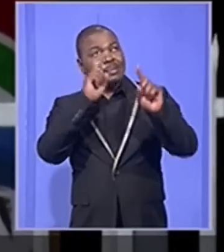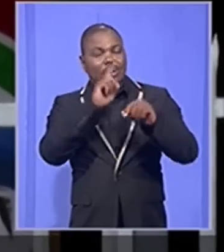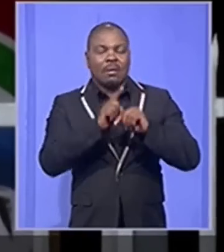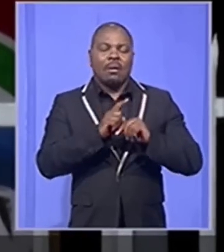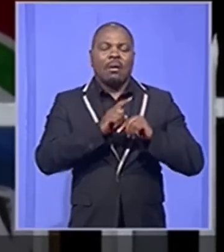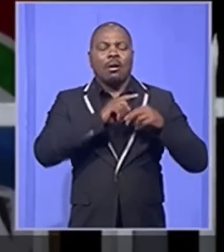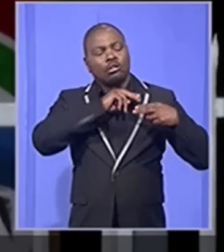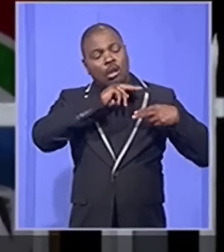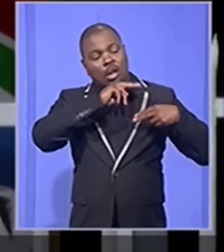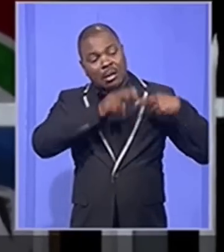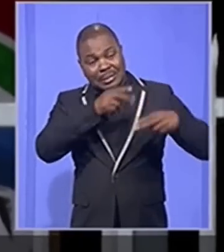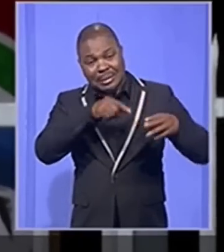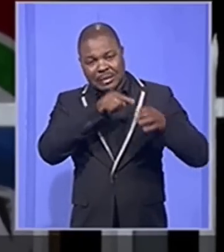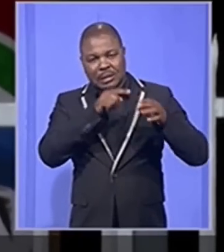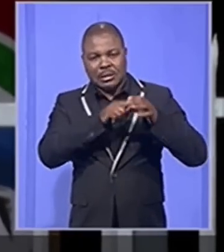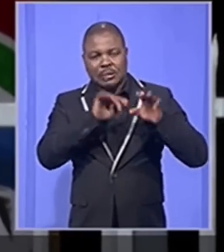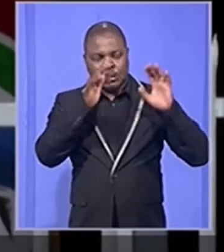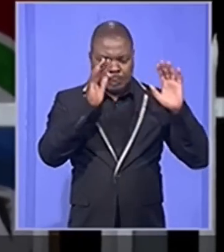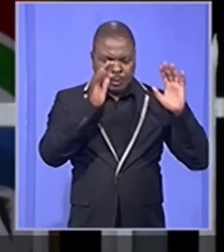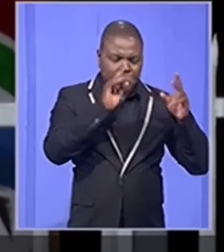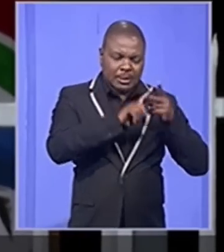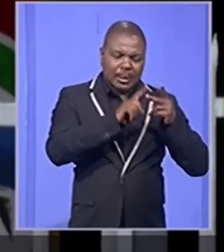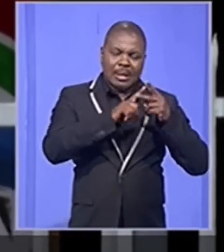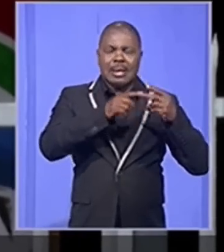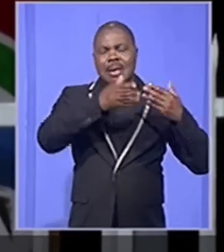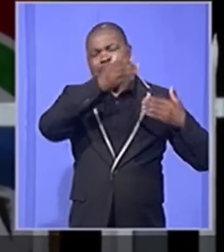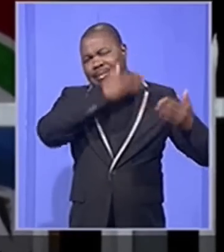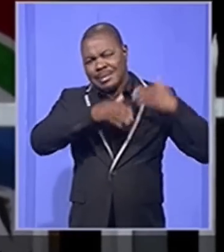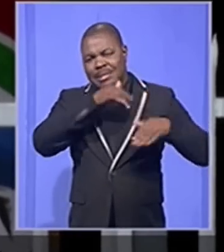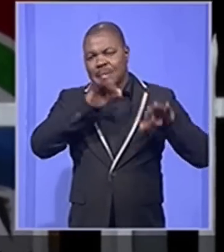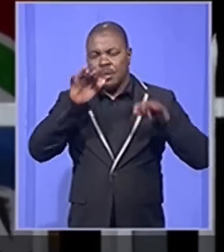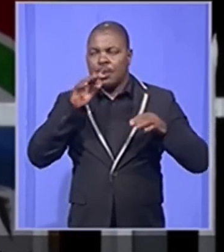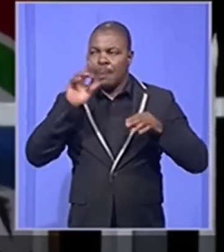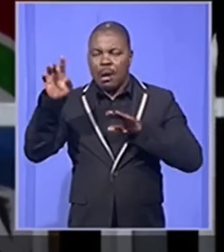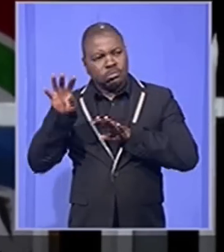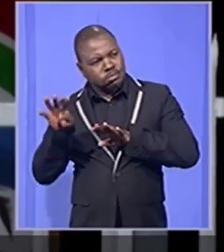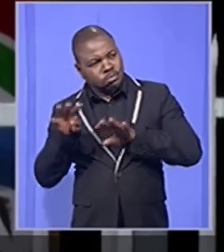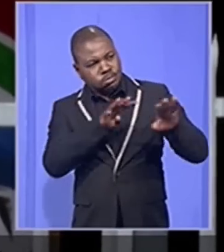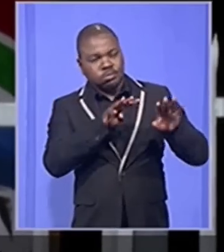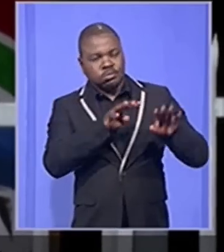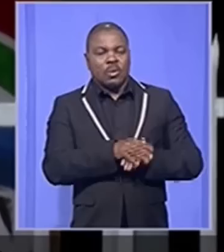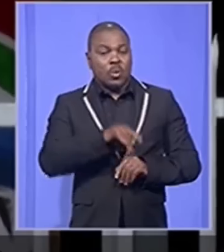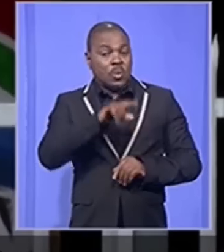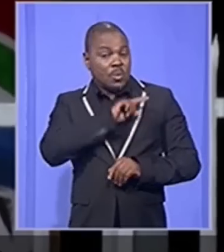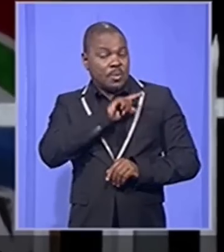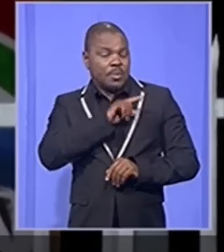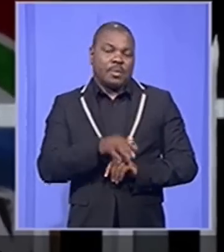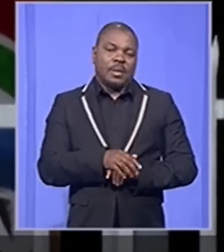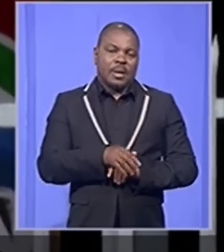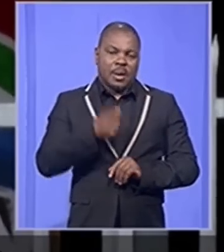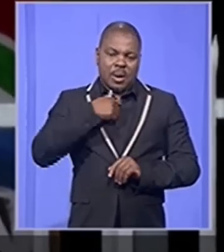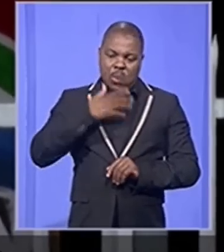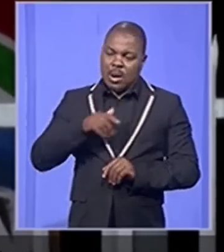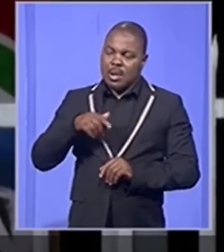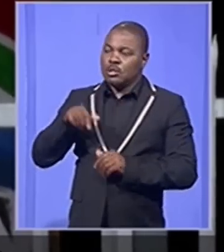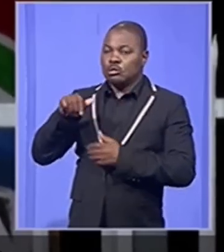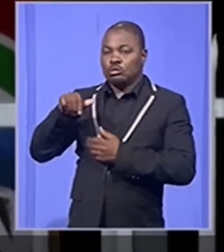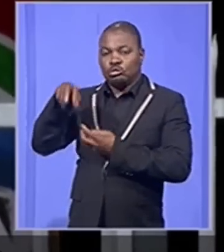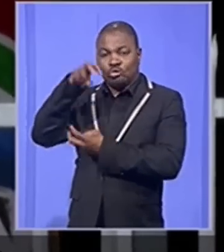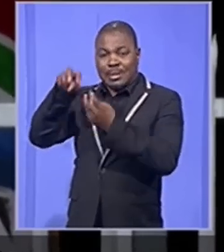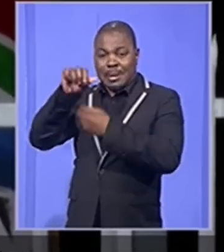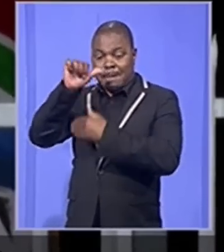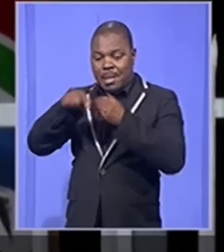heritage ya rona, history ya rona, in as much as re batla gore yone tourism month ya ka re